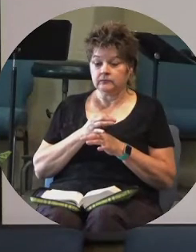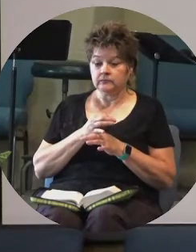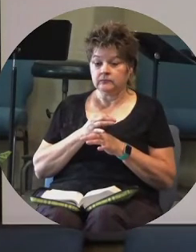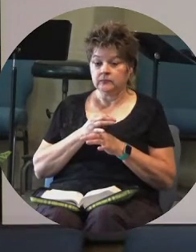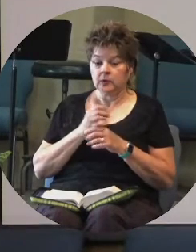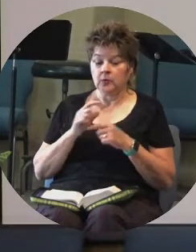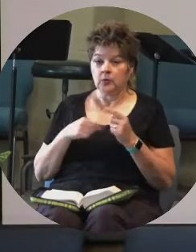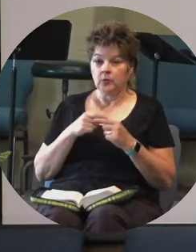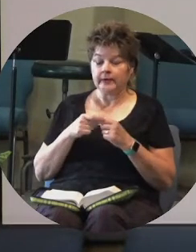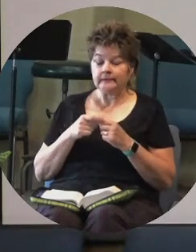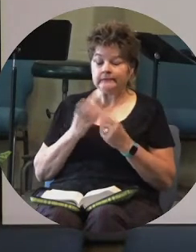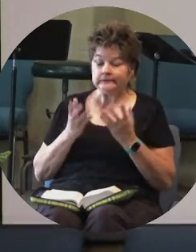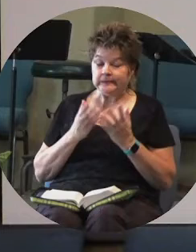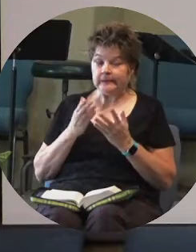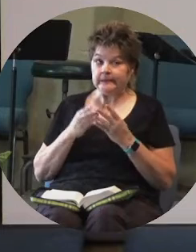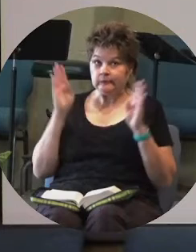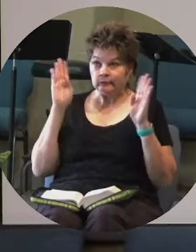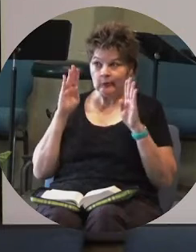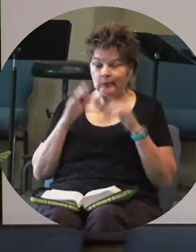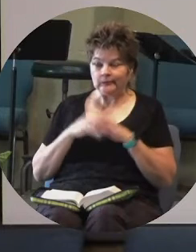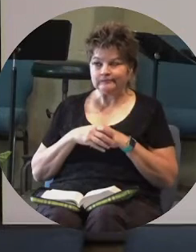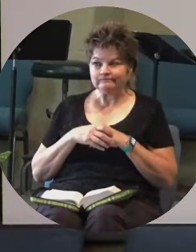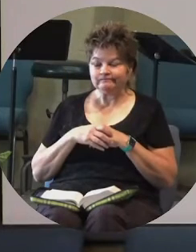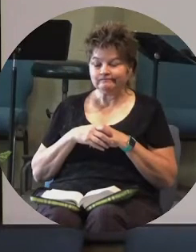when we might get in trouble?